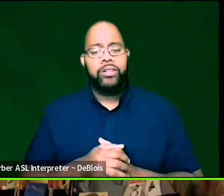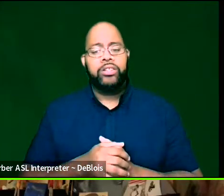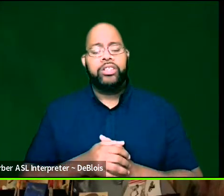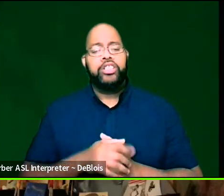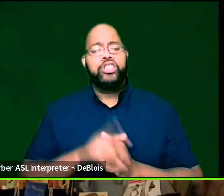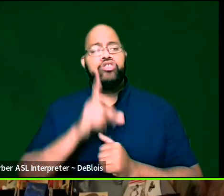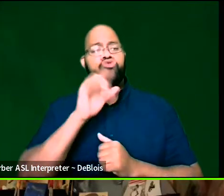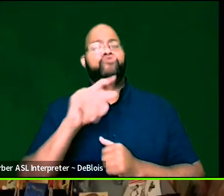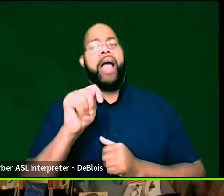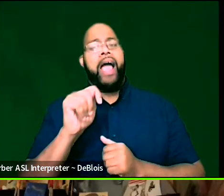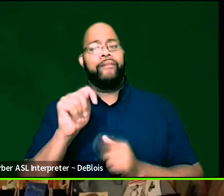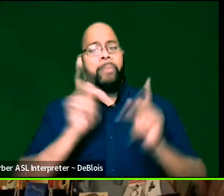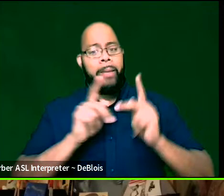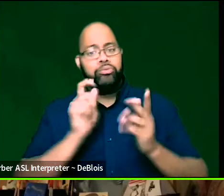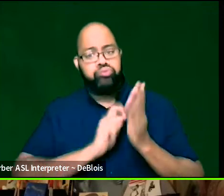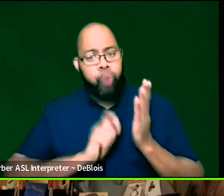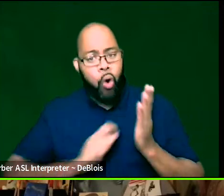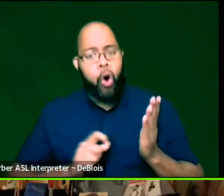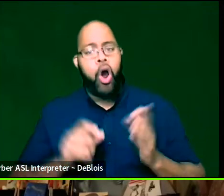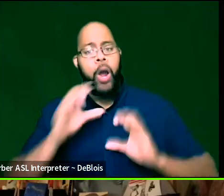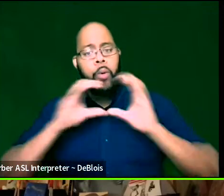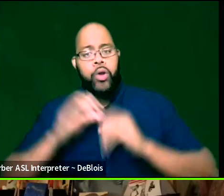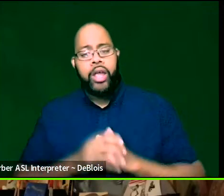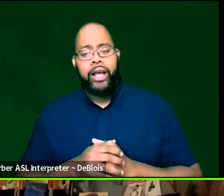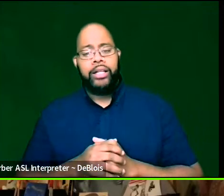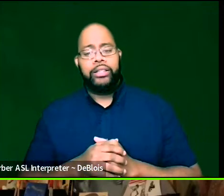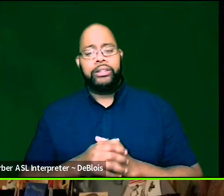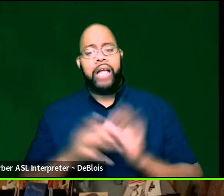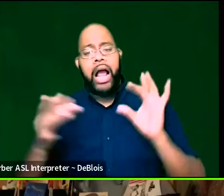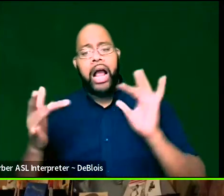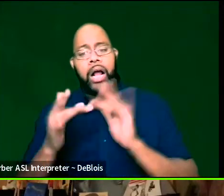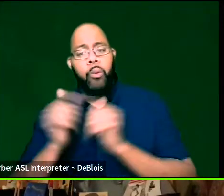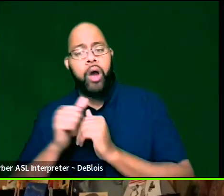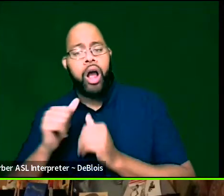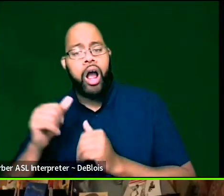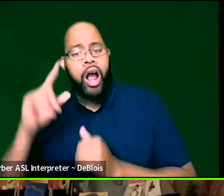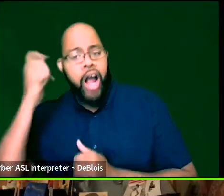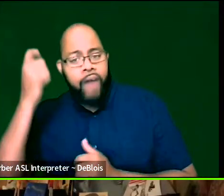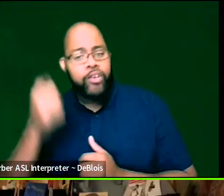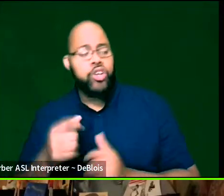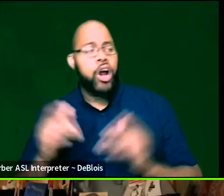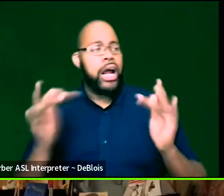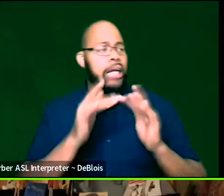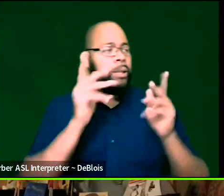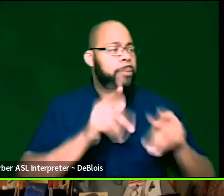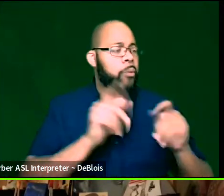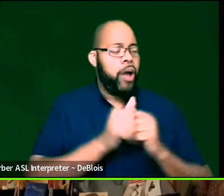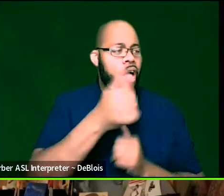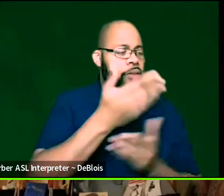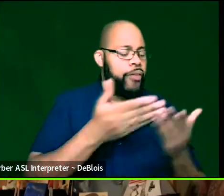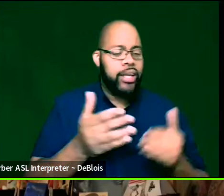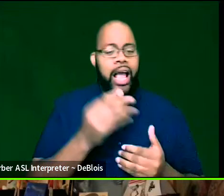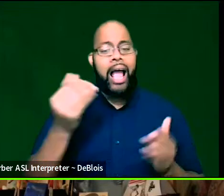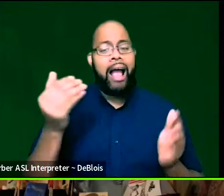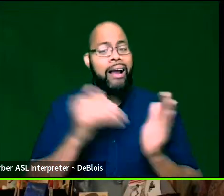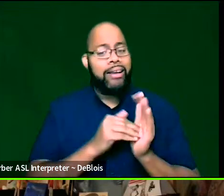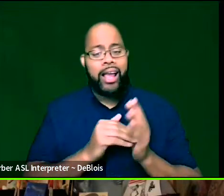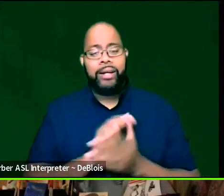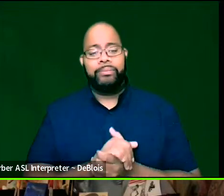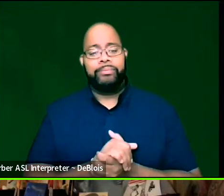draftmen, communications, liaison to the governor, liaison to this. And